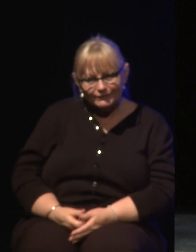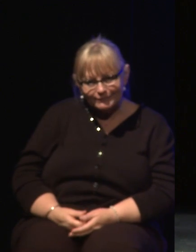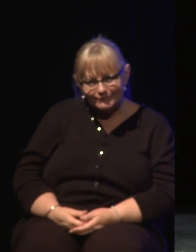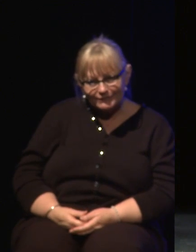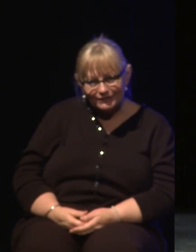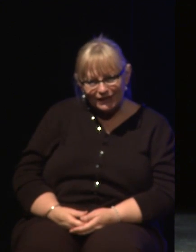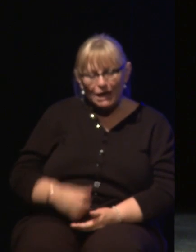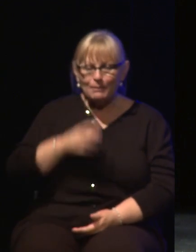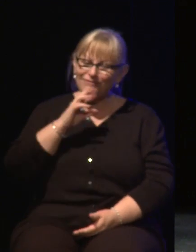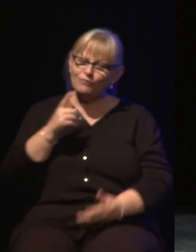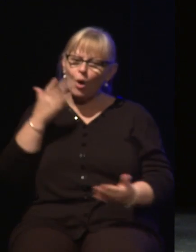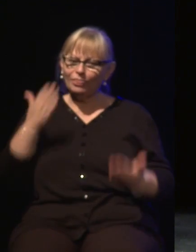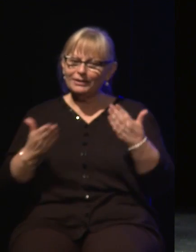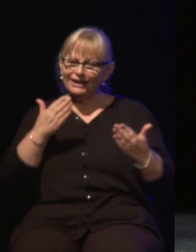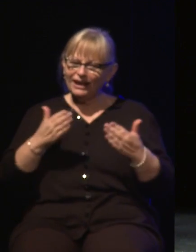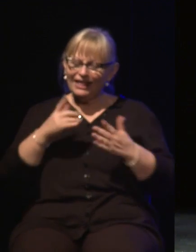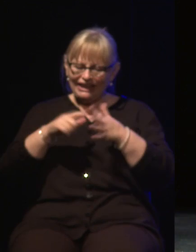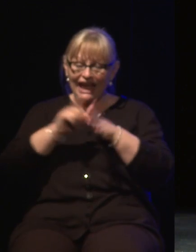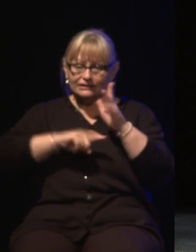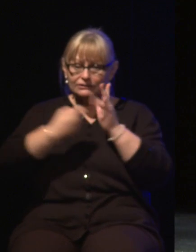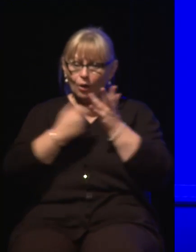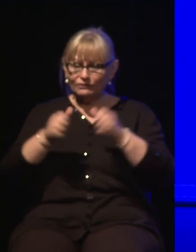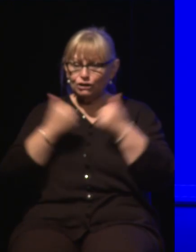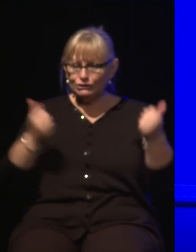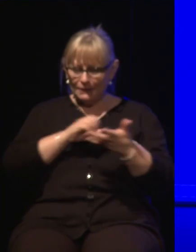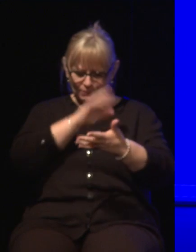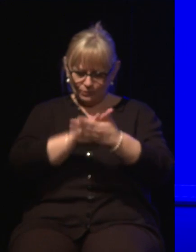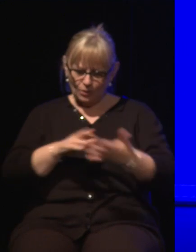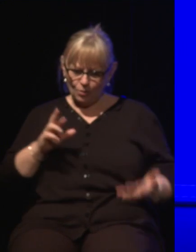of the comparison, it served the editors of the newspaper.